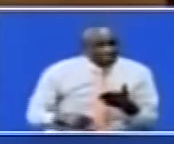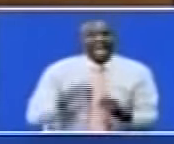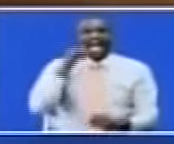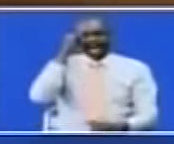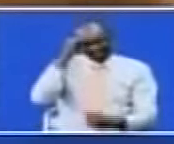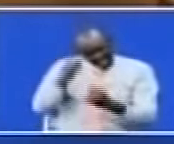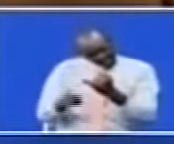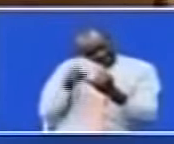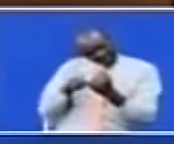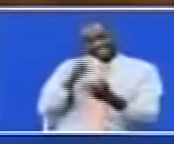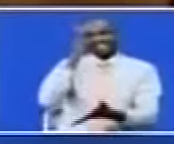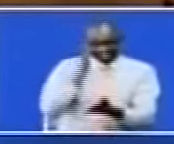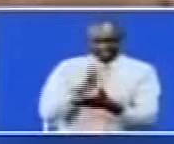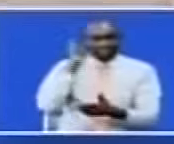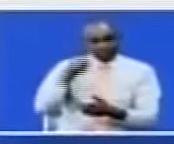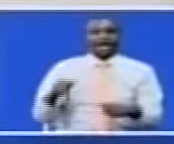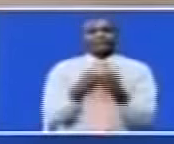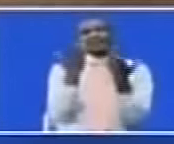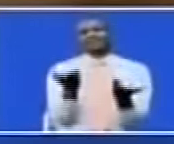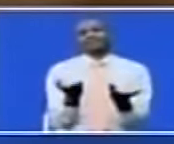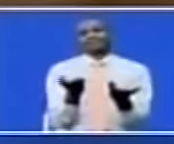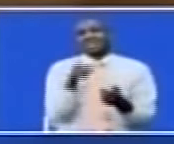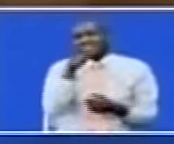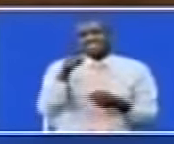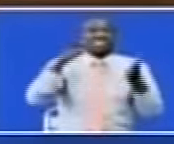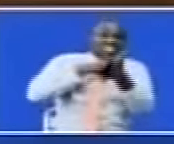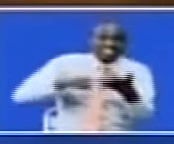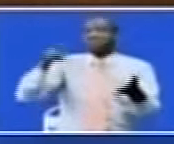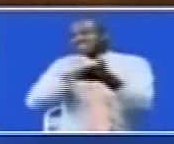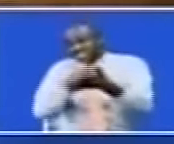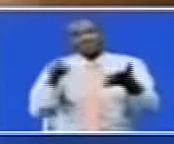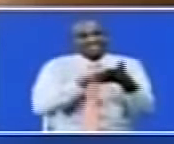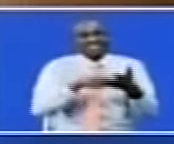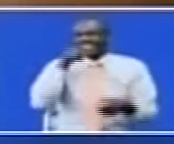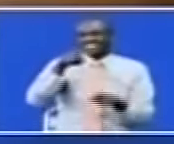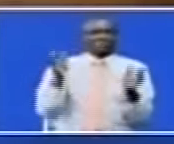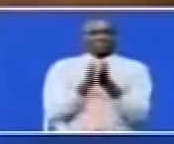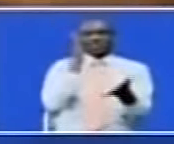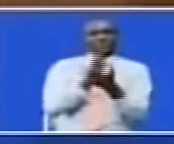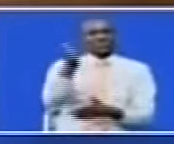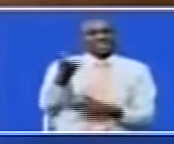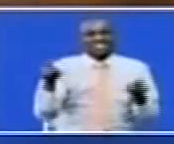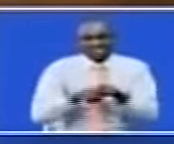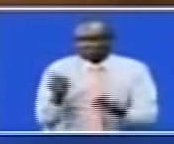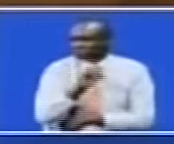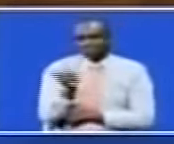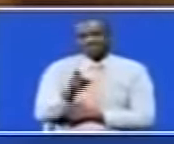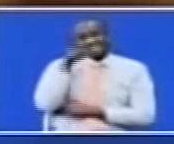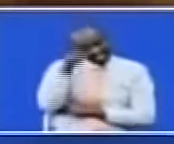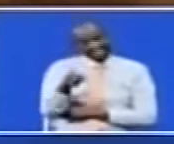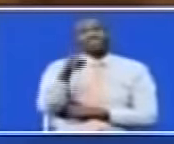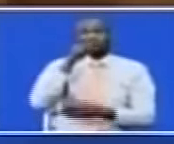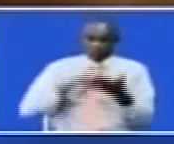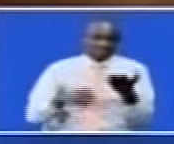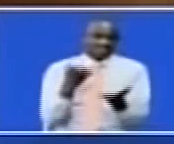eventually justice will come to the victims. This criticism does not match the reality. This is really what is